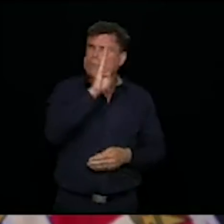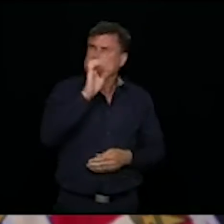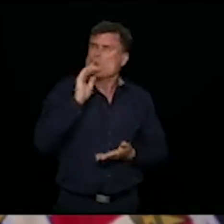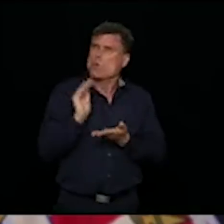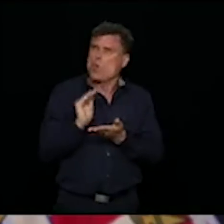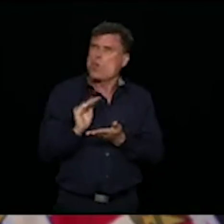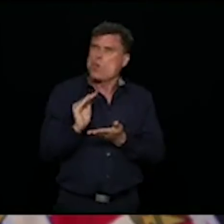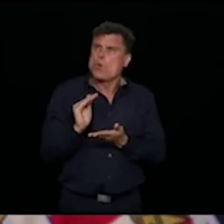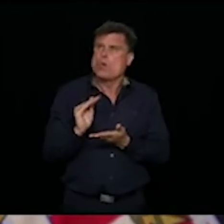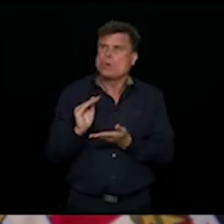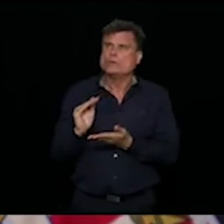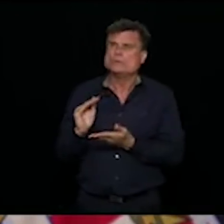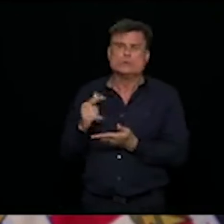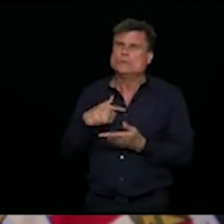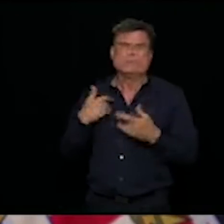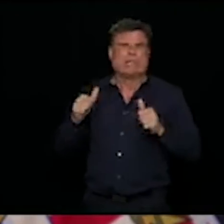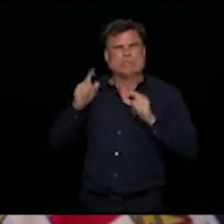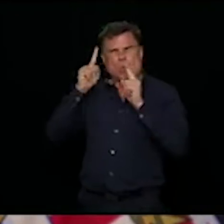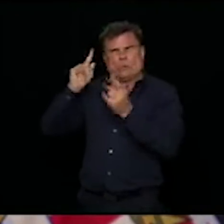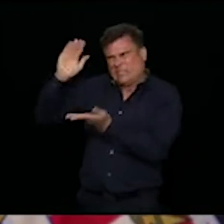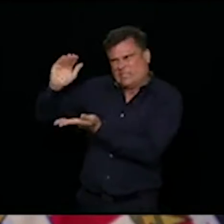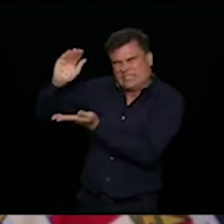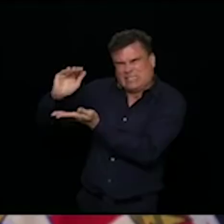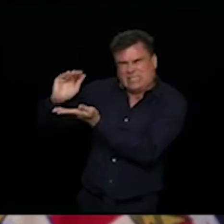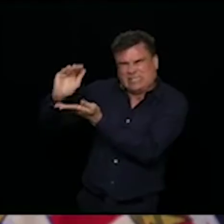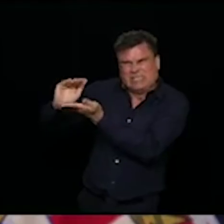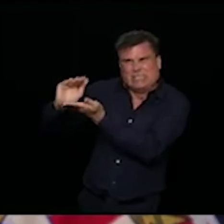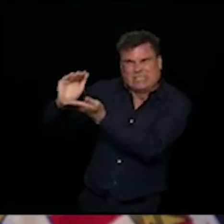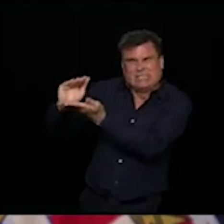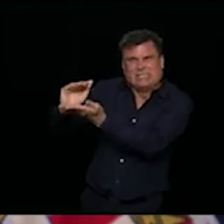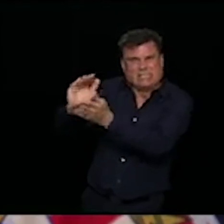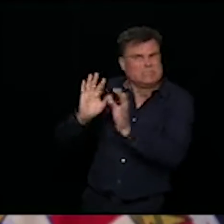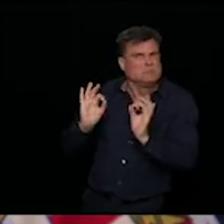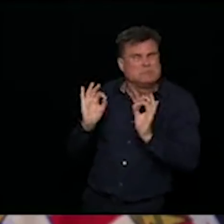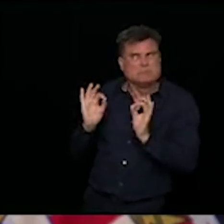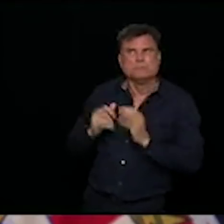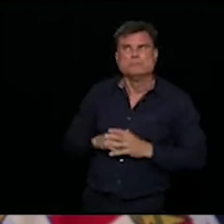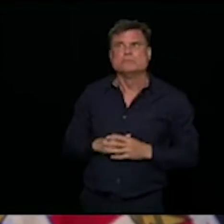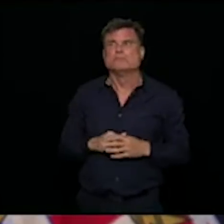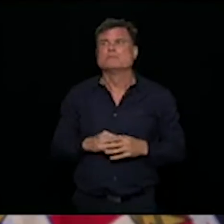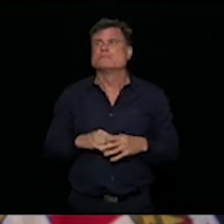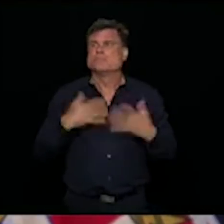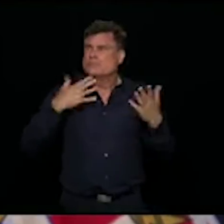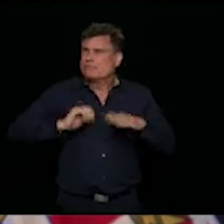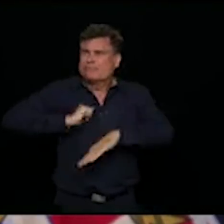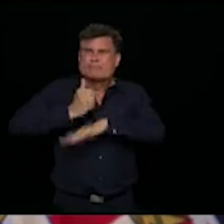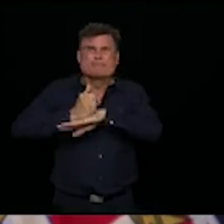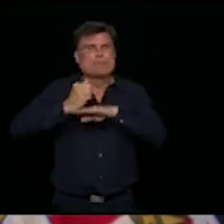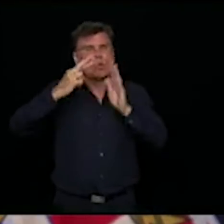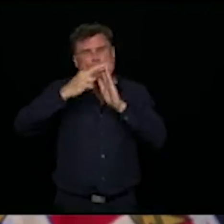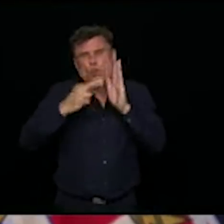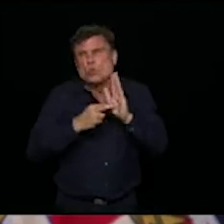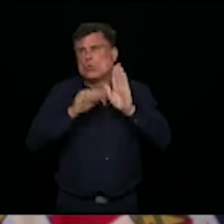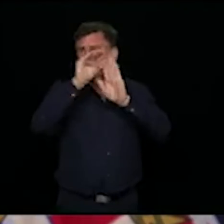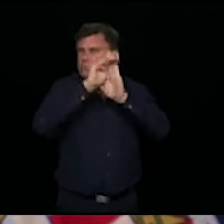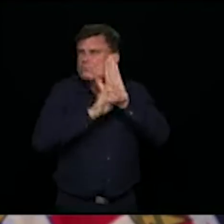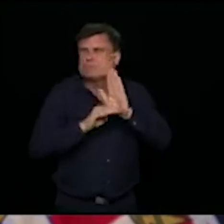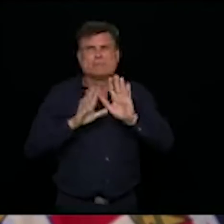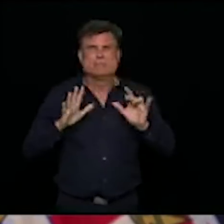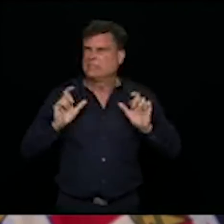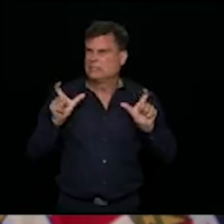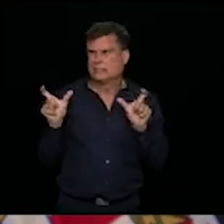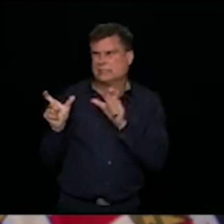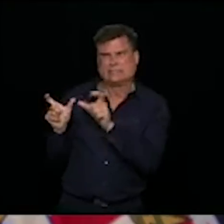know we have what it takes to continue to keep our transmission rates low. And we've taken the measures that we needed to